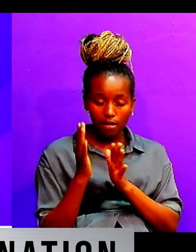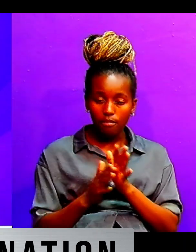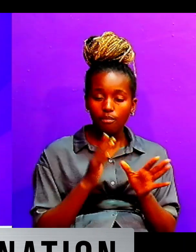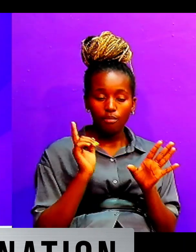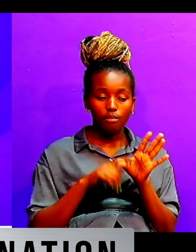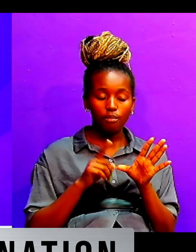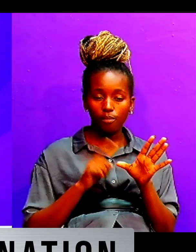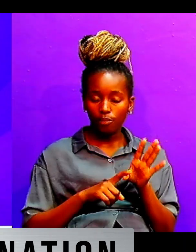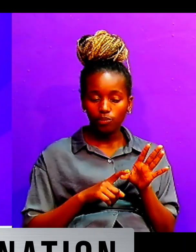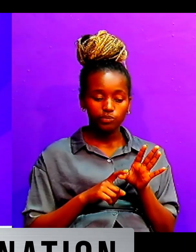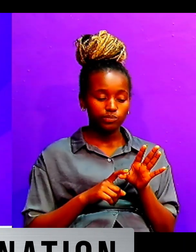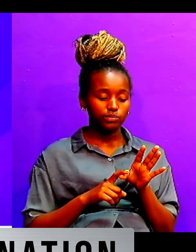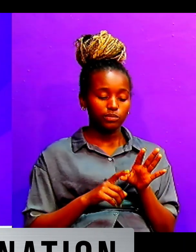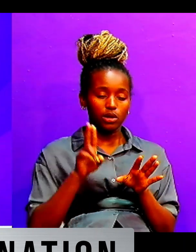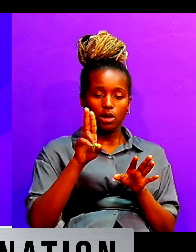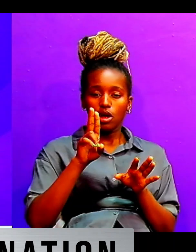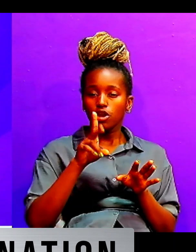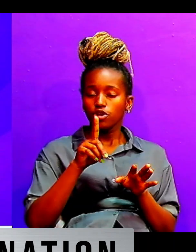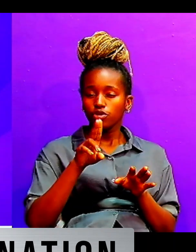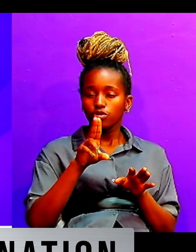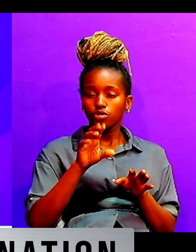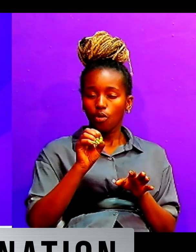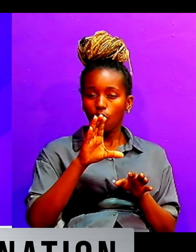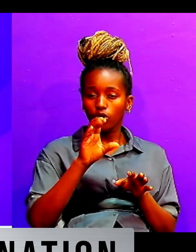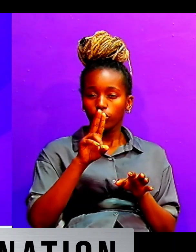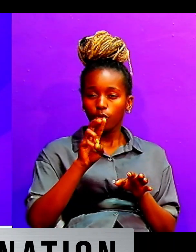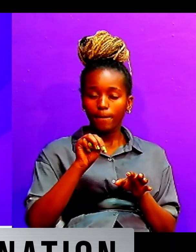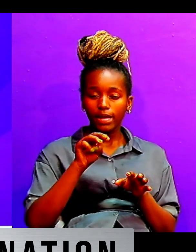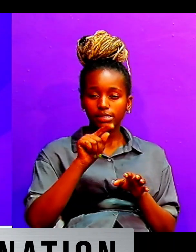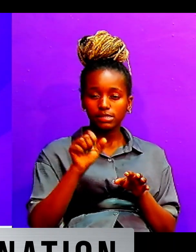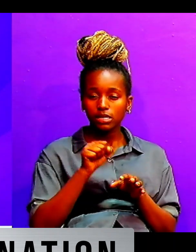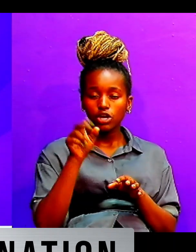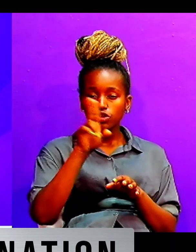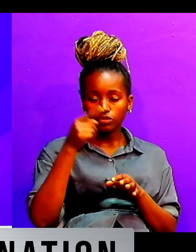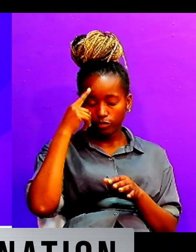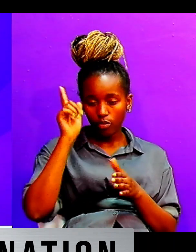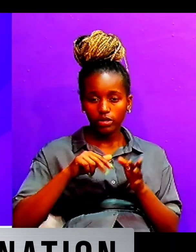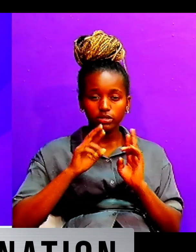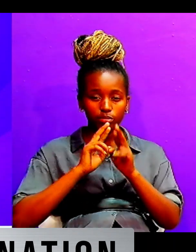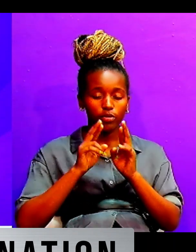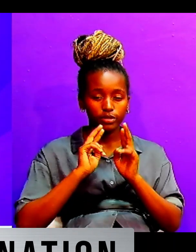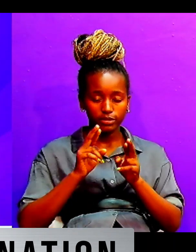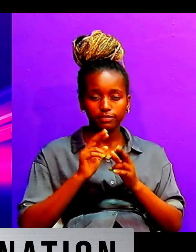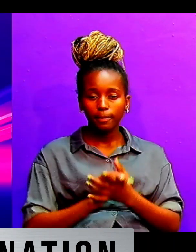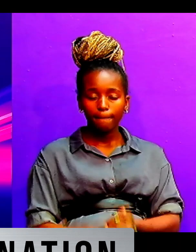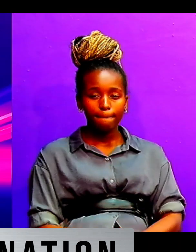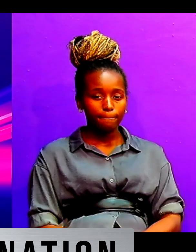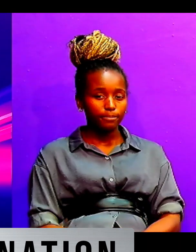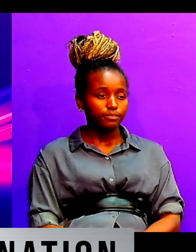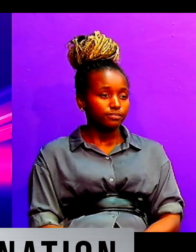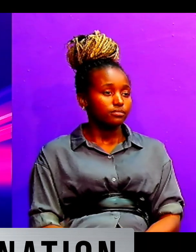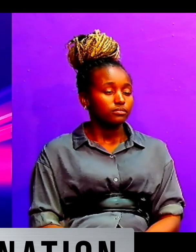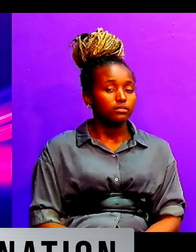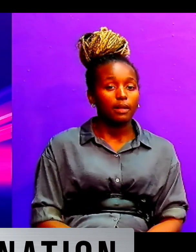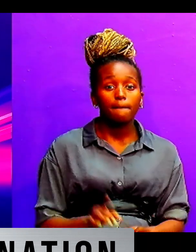the documents that are used for reporting purposes are available on request, and no